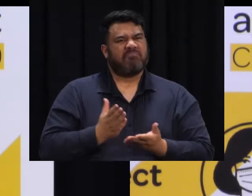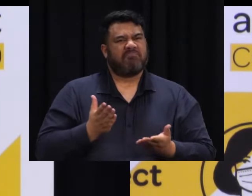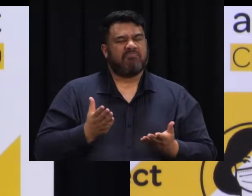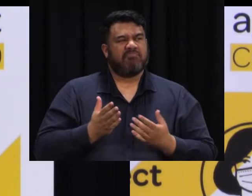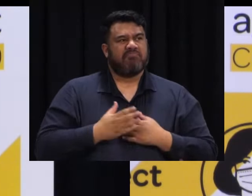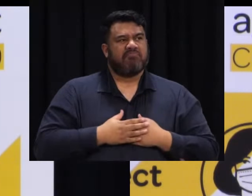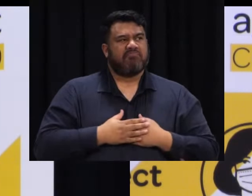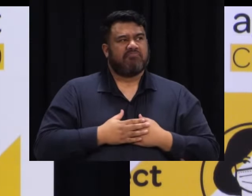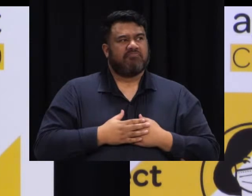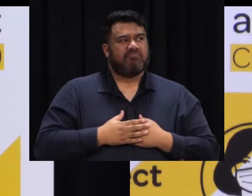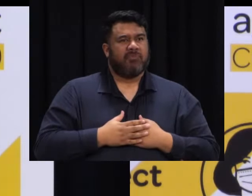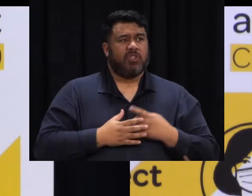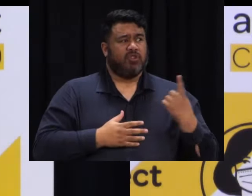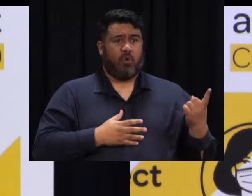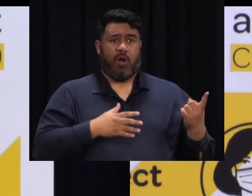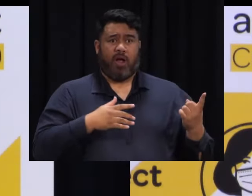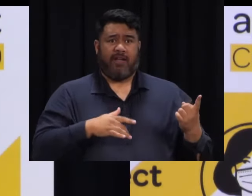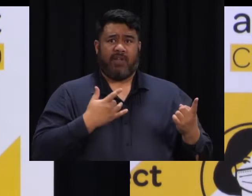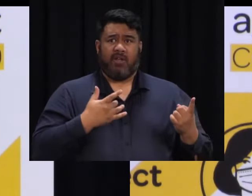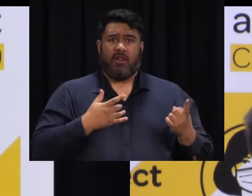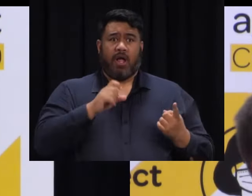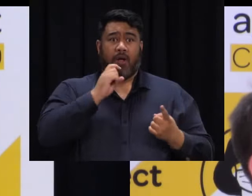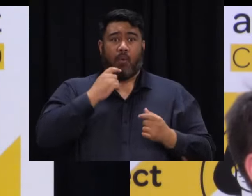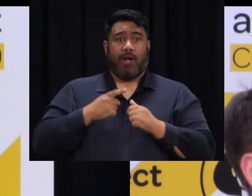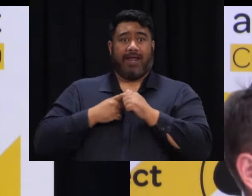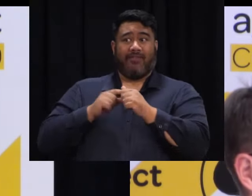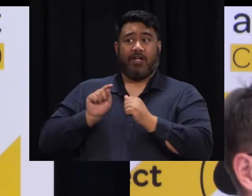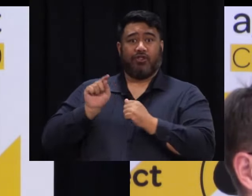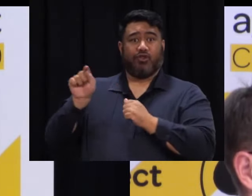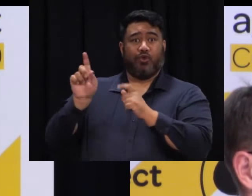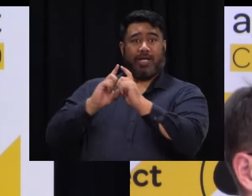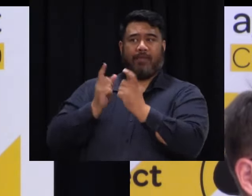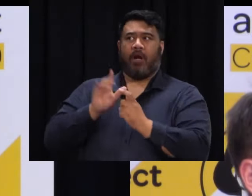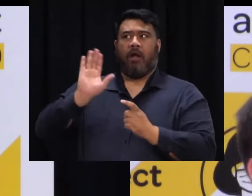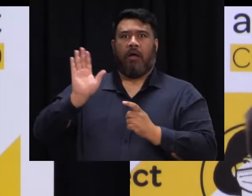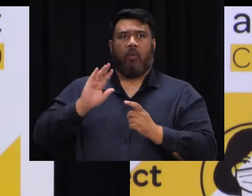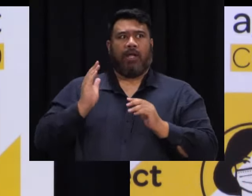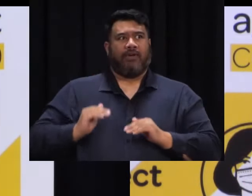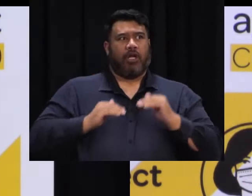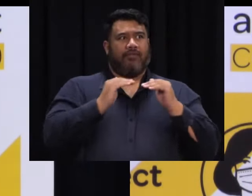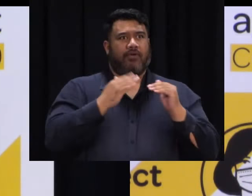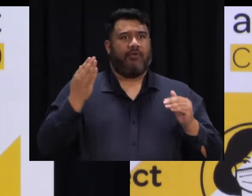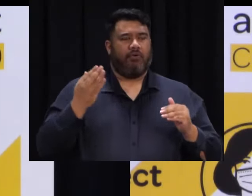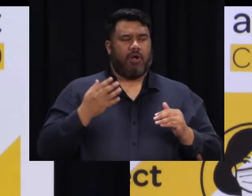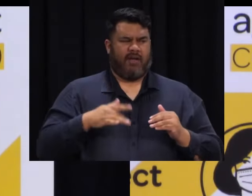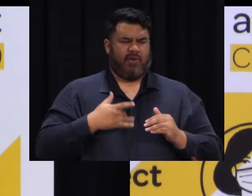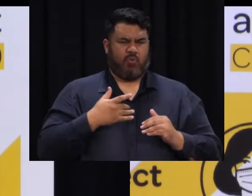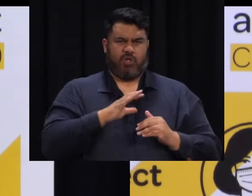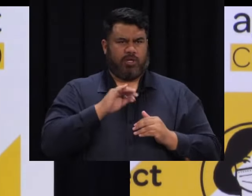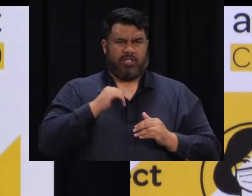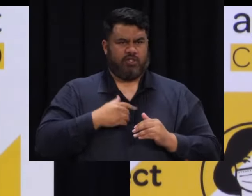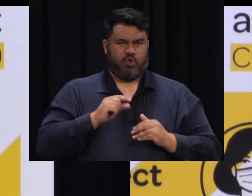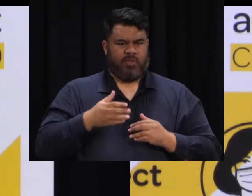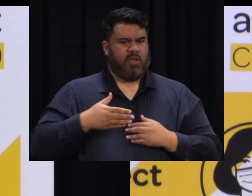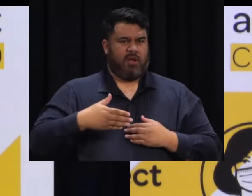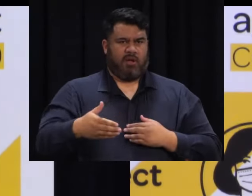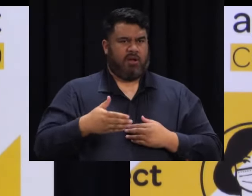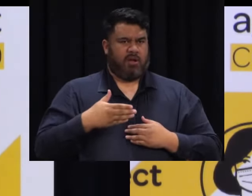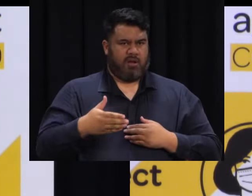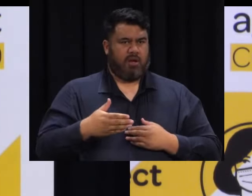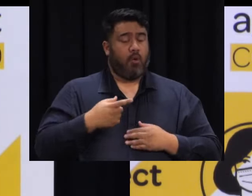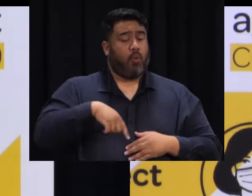I'm not planning anytime soon to give advice that we need to go back into alert level 4. We wouldn't have given the advice unless we